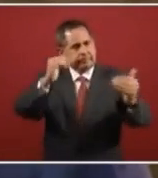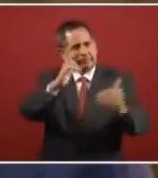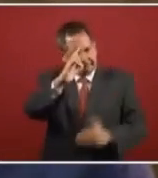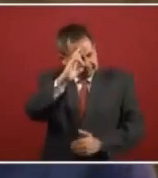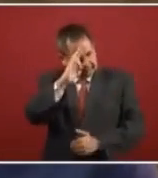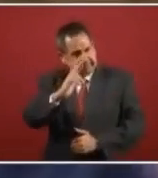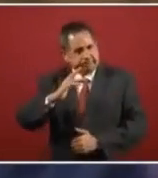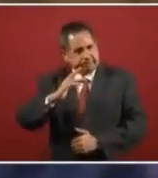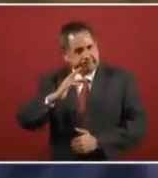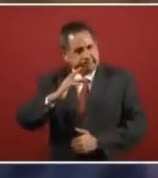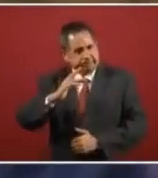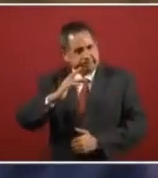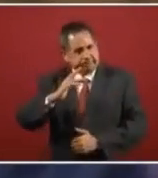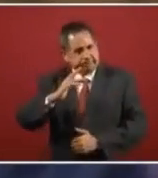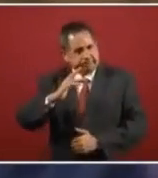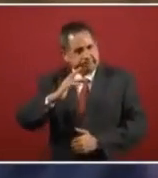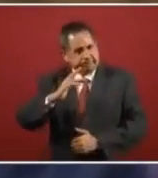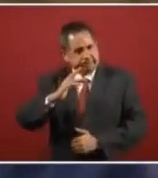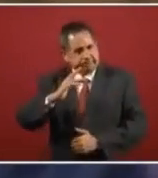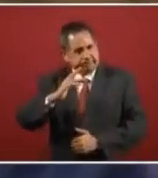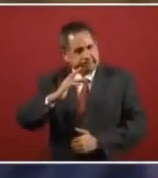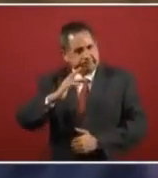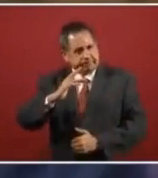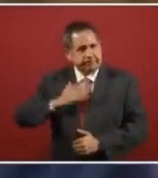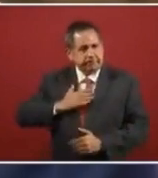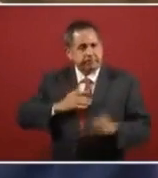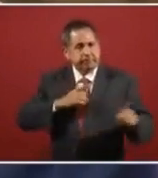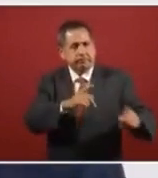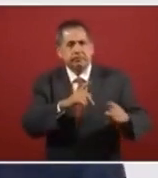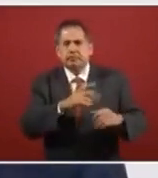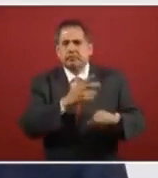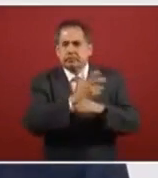of the neighbor country